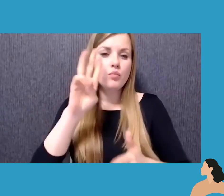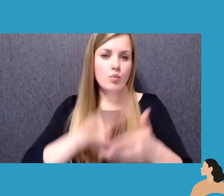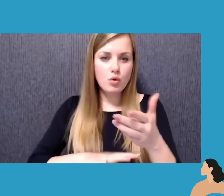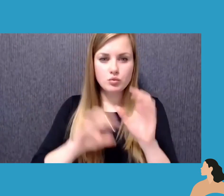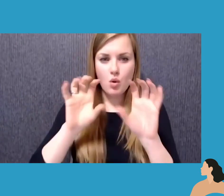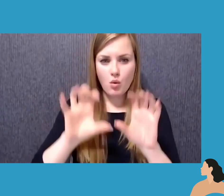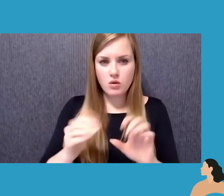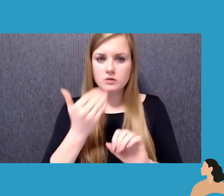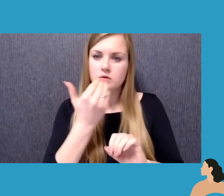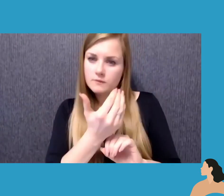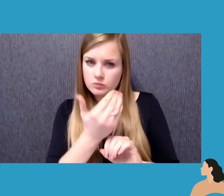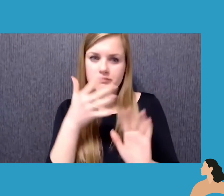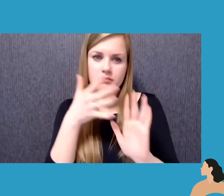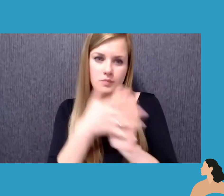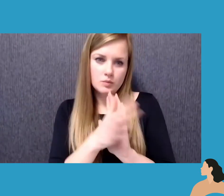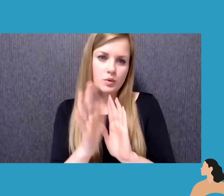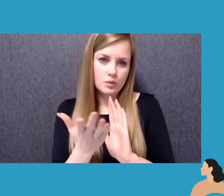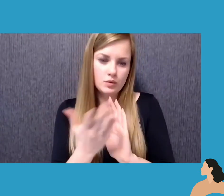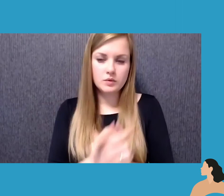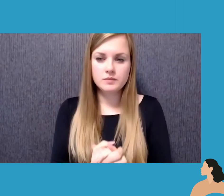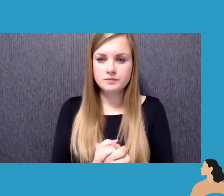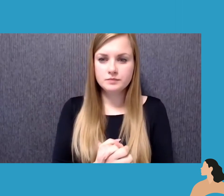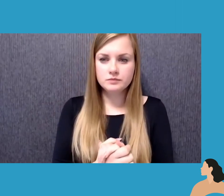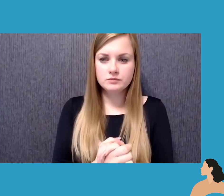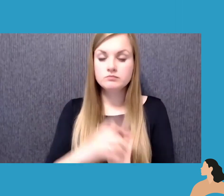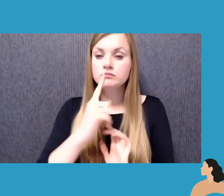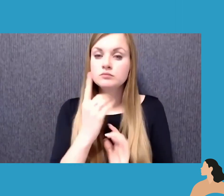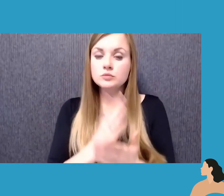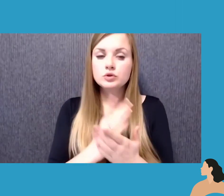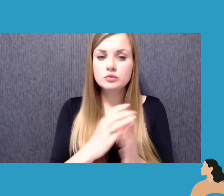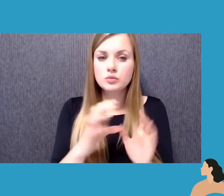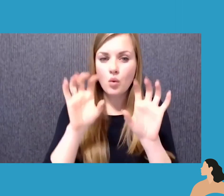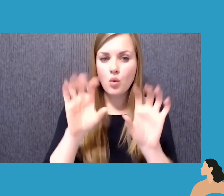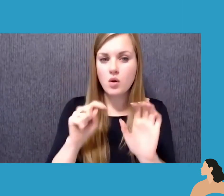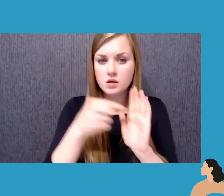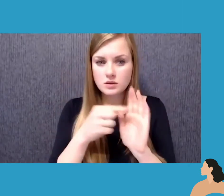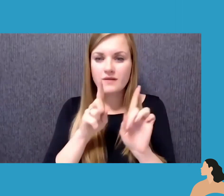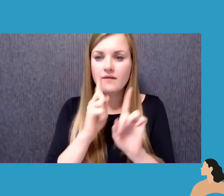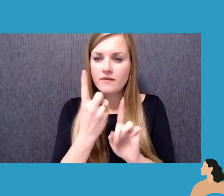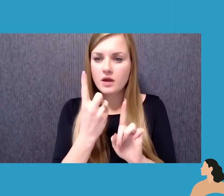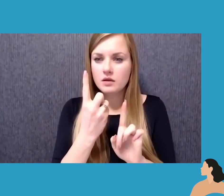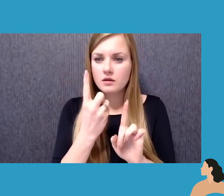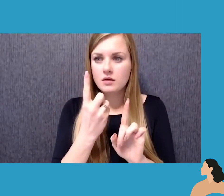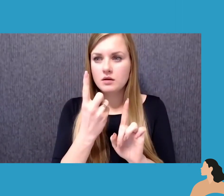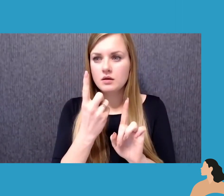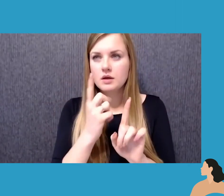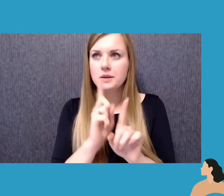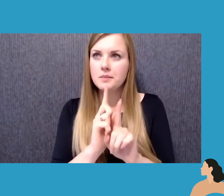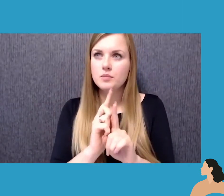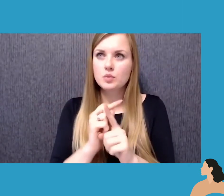not embrace the hate crimes in the sense that we are referring to.